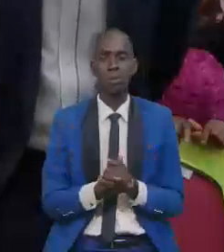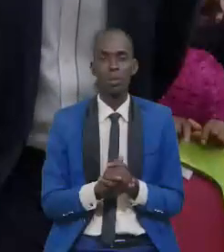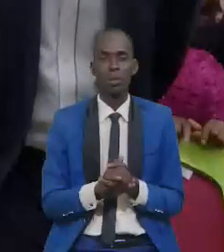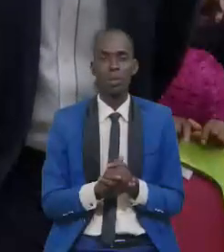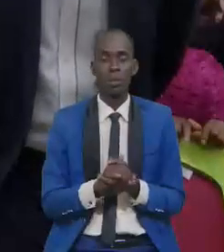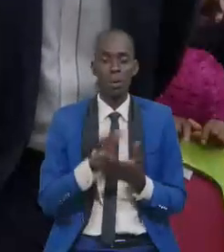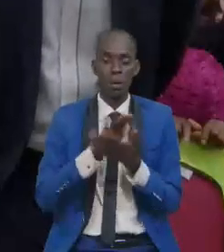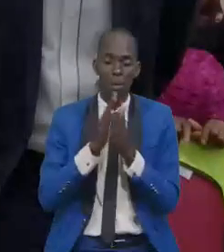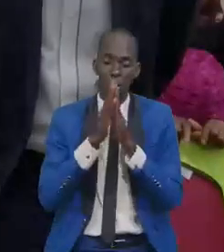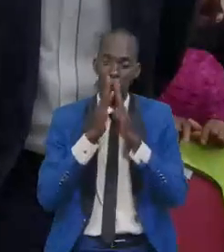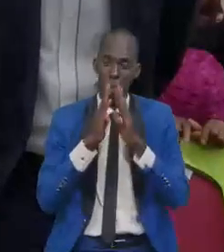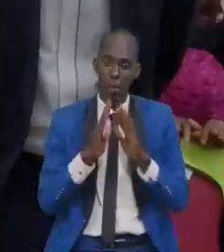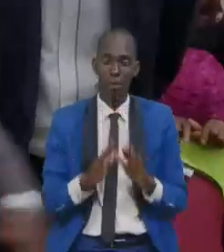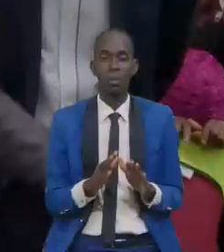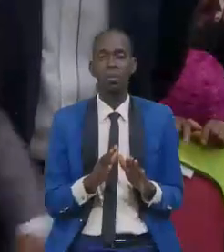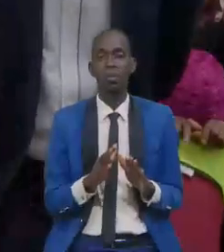peace